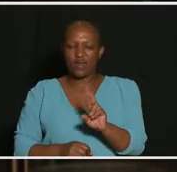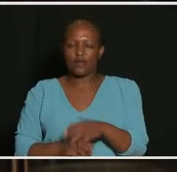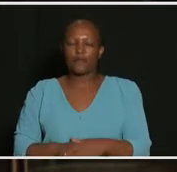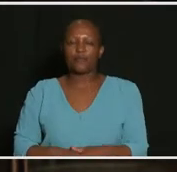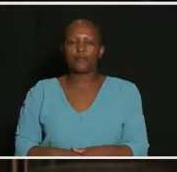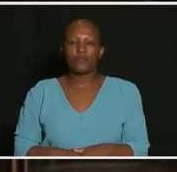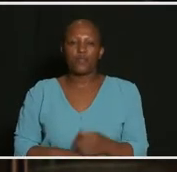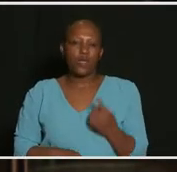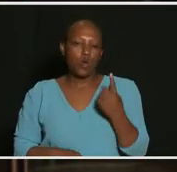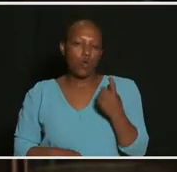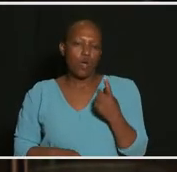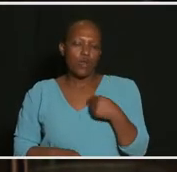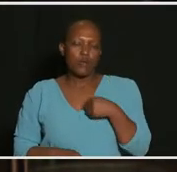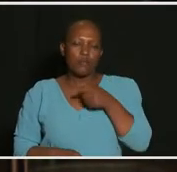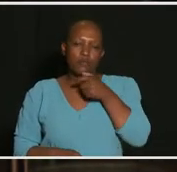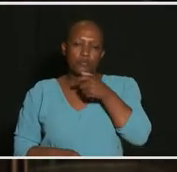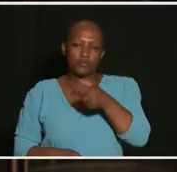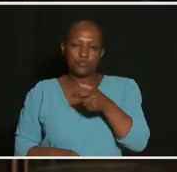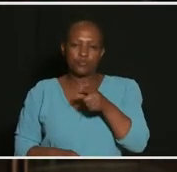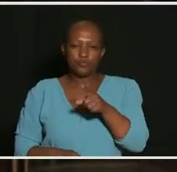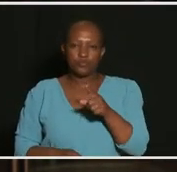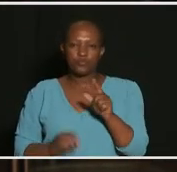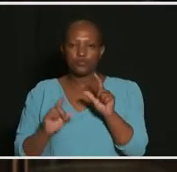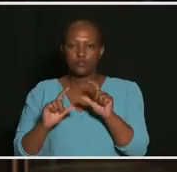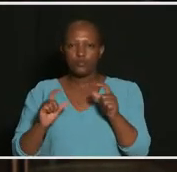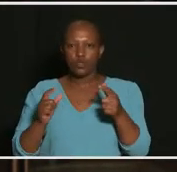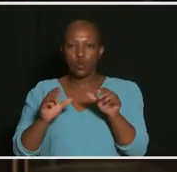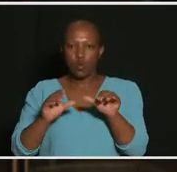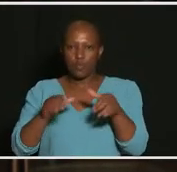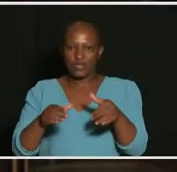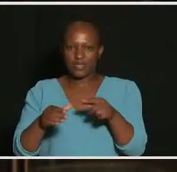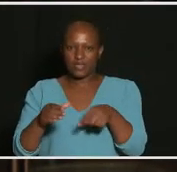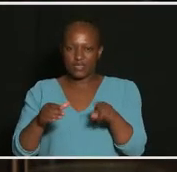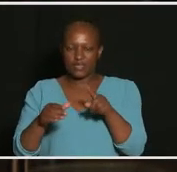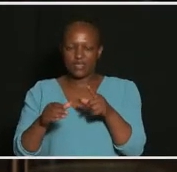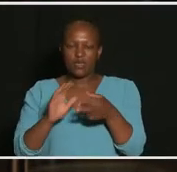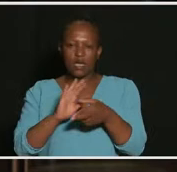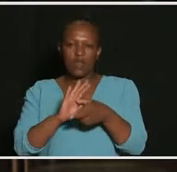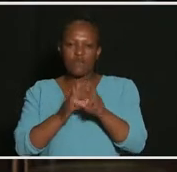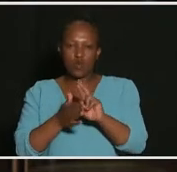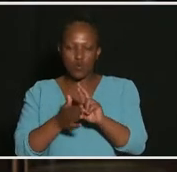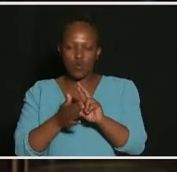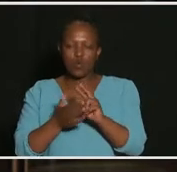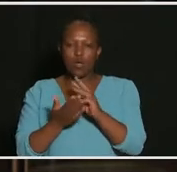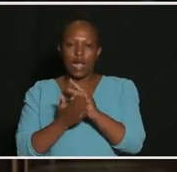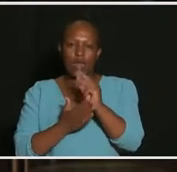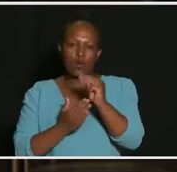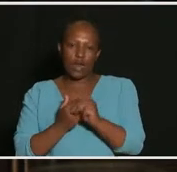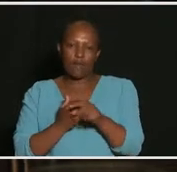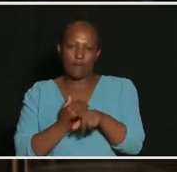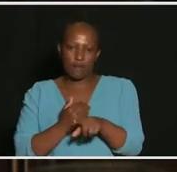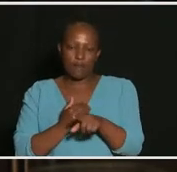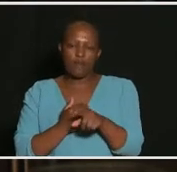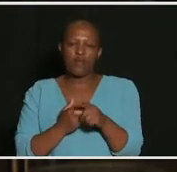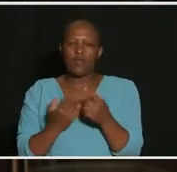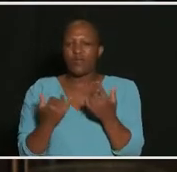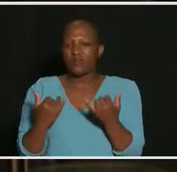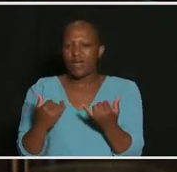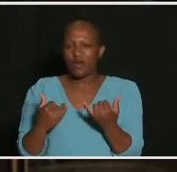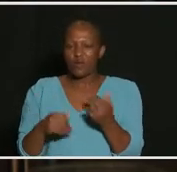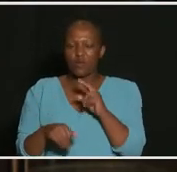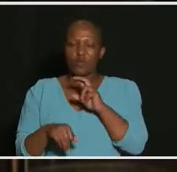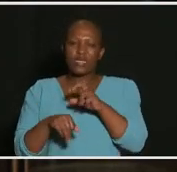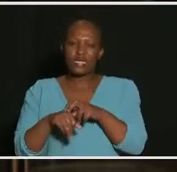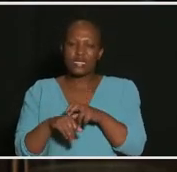submission is the committee to actually review the curriculum because right now we really need a